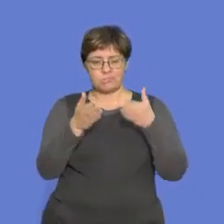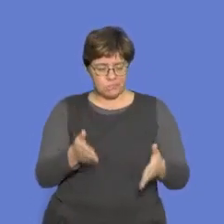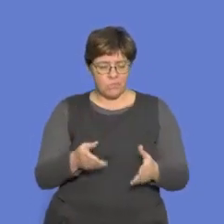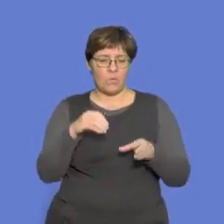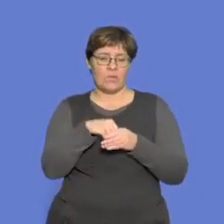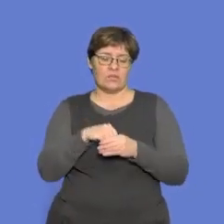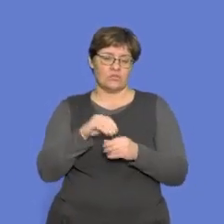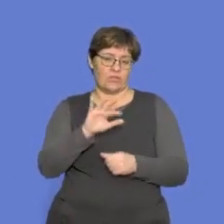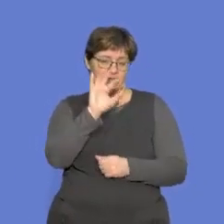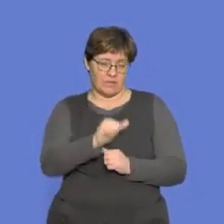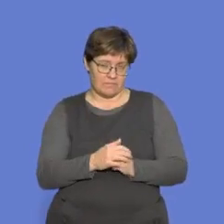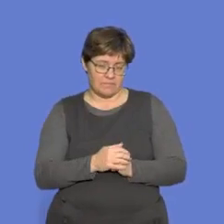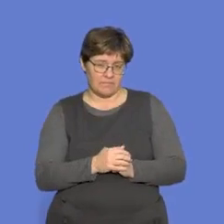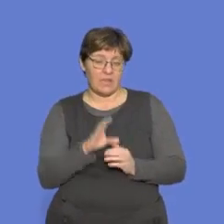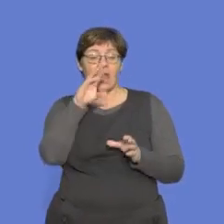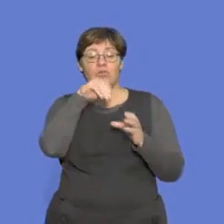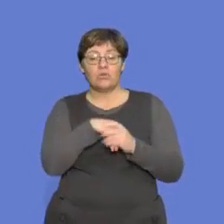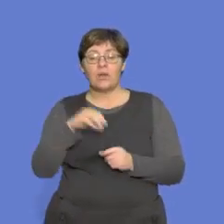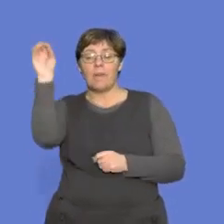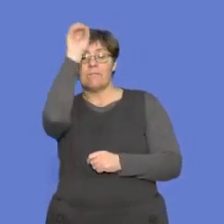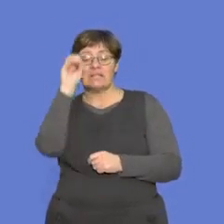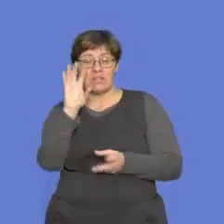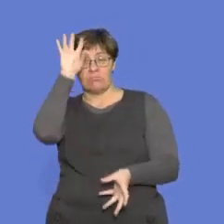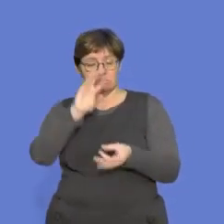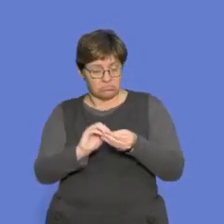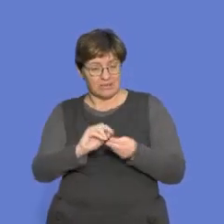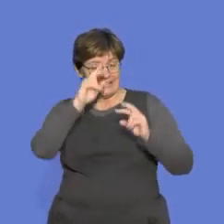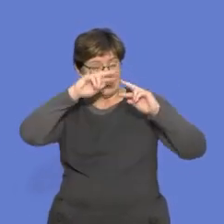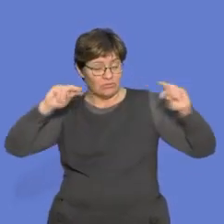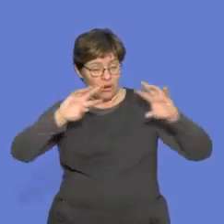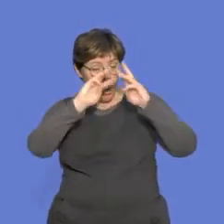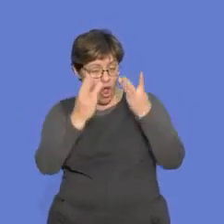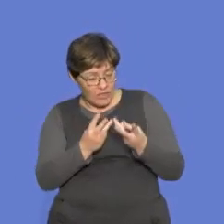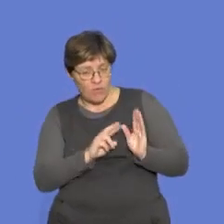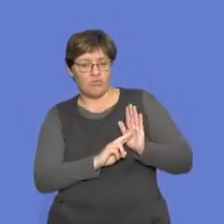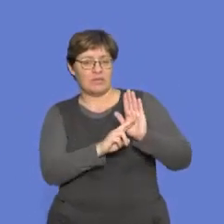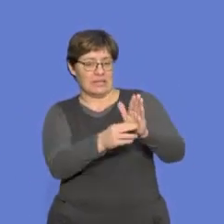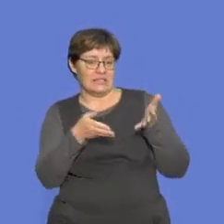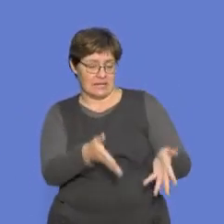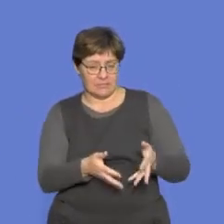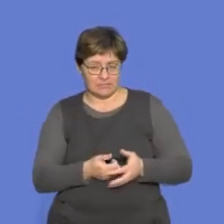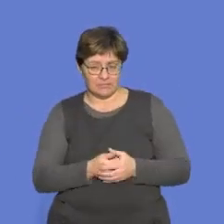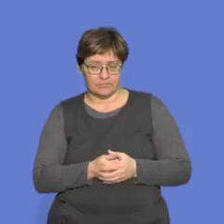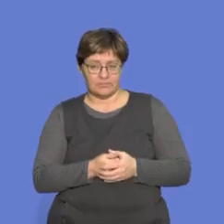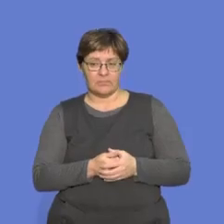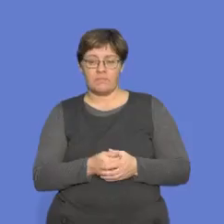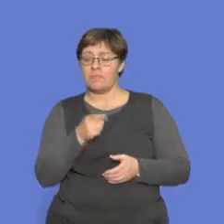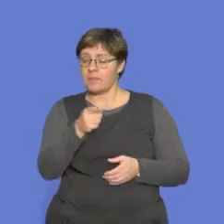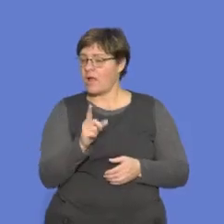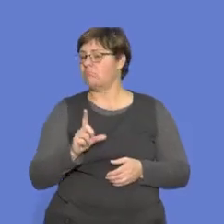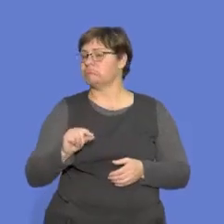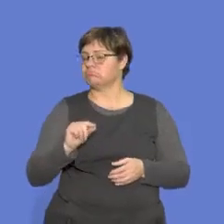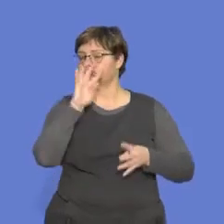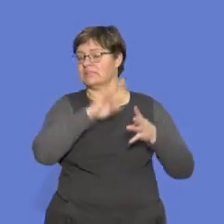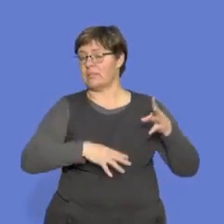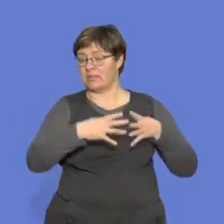what percentage of the total number of species on Earth is represented in South Africa. And this is an interesting table where it actually shows you what is